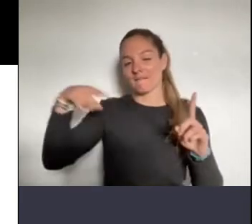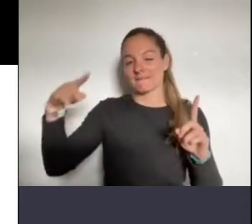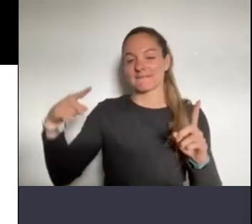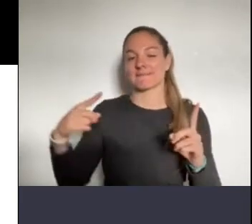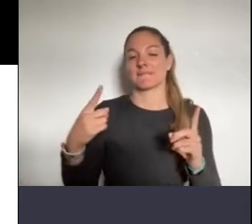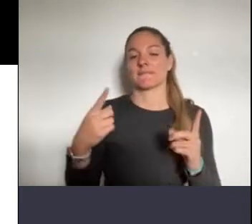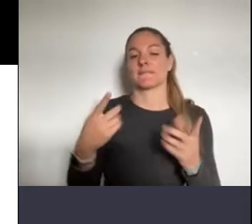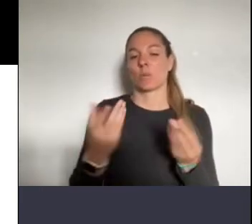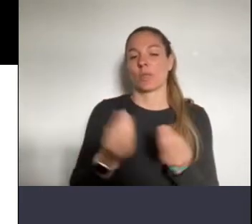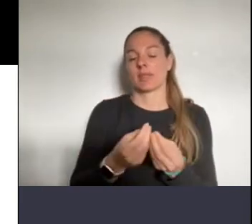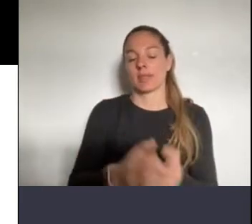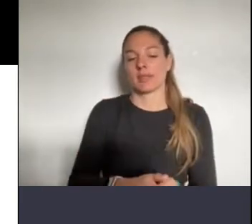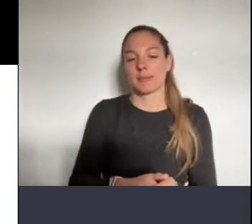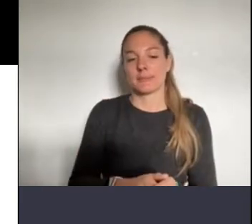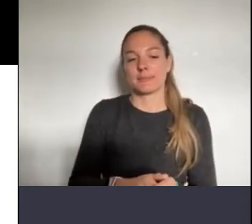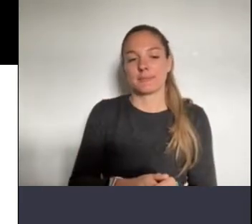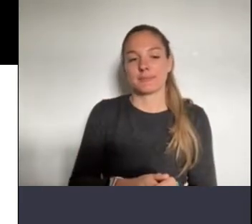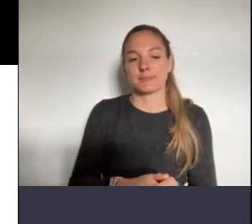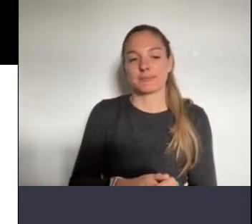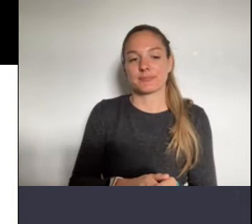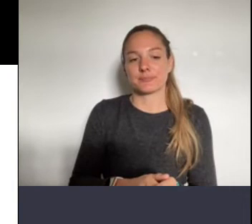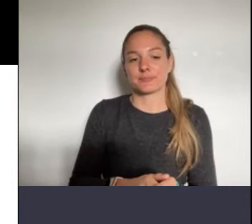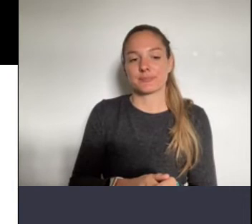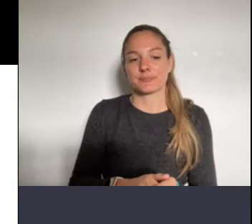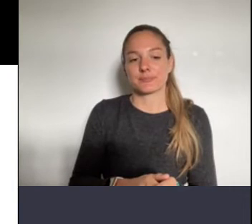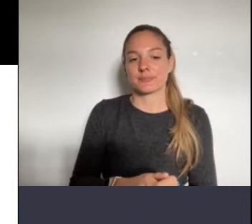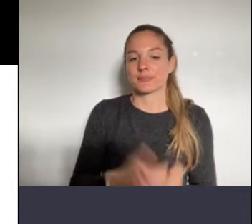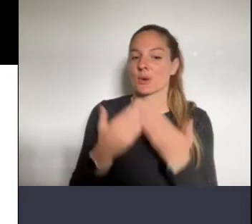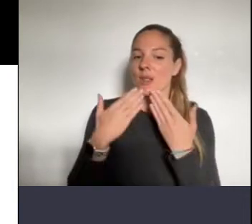well. Thanks, Jordan.